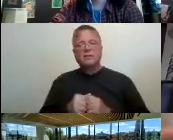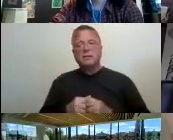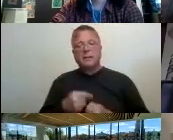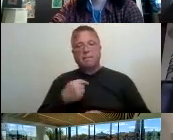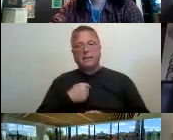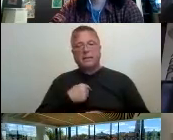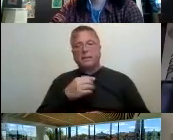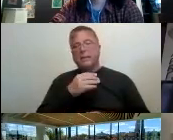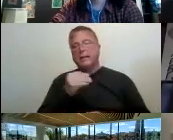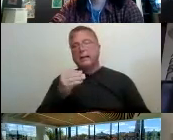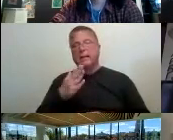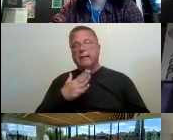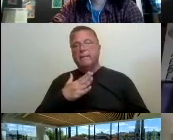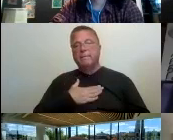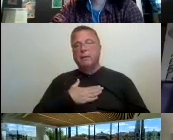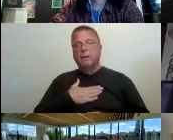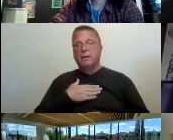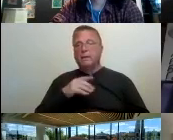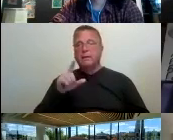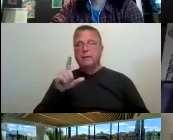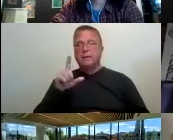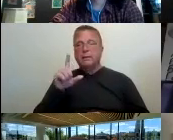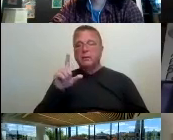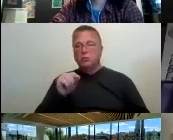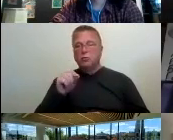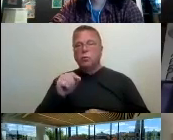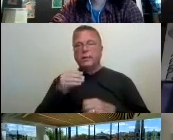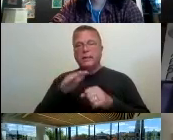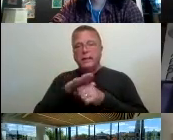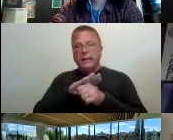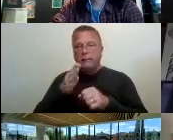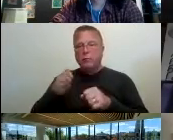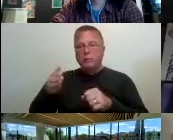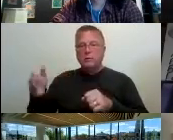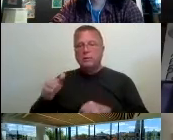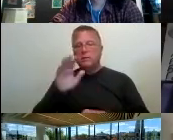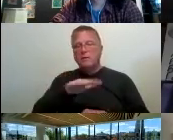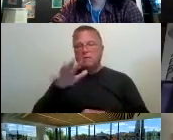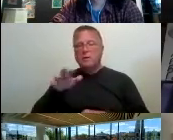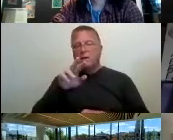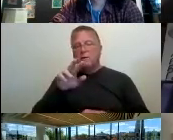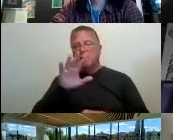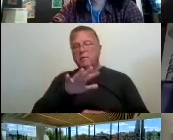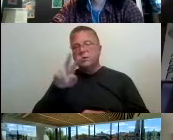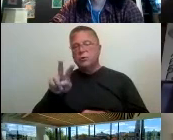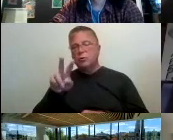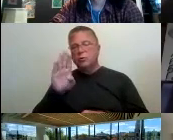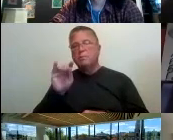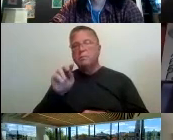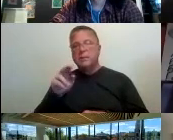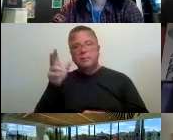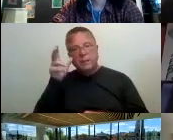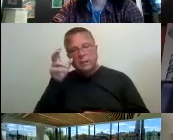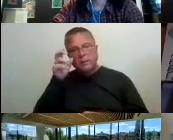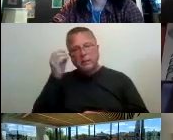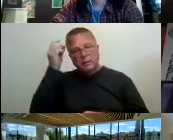my, 20 townhouse neighbors at 5552 Beacon have been ruminating about